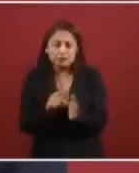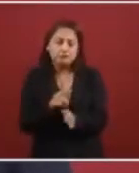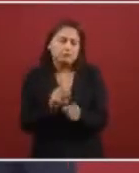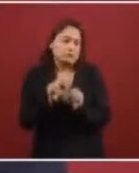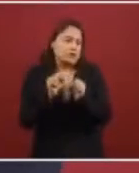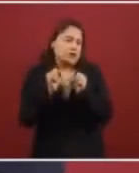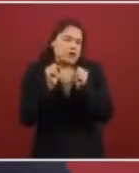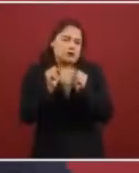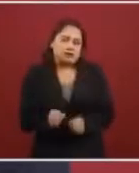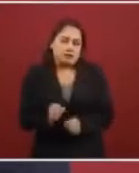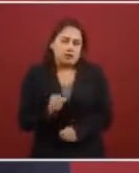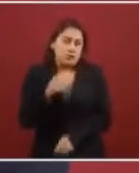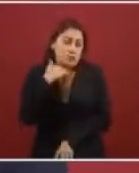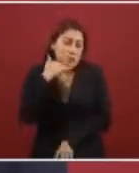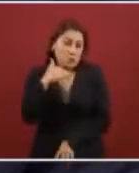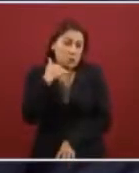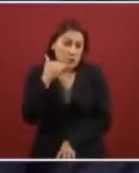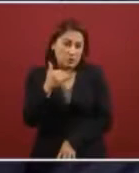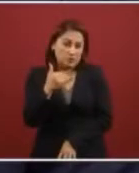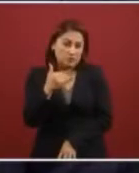No se necesita presentar pruebas.